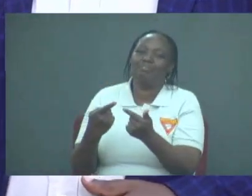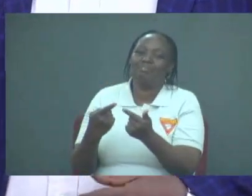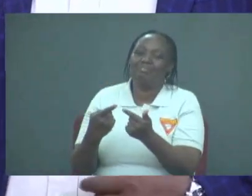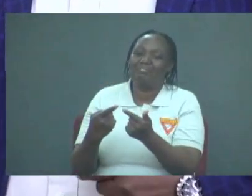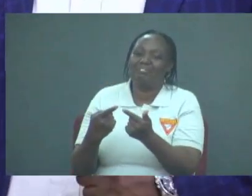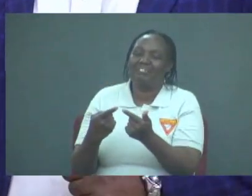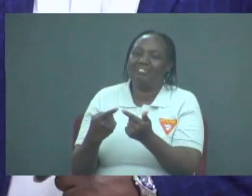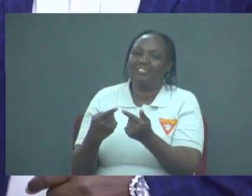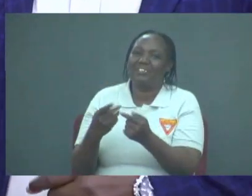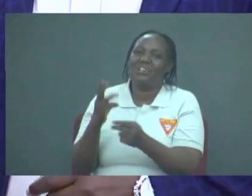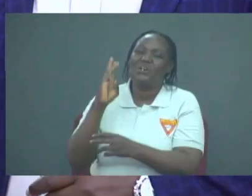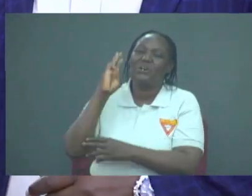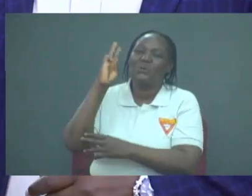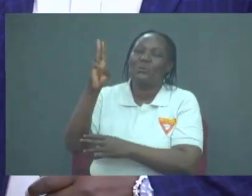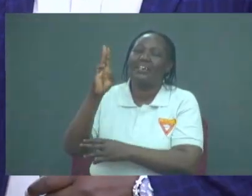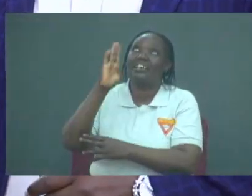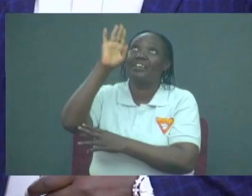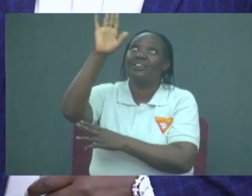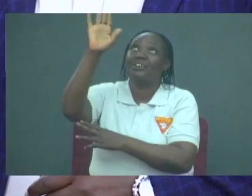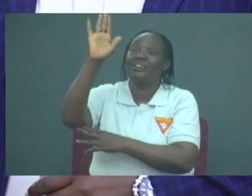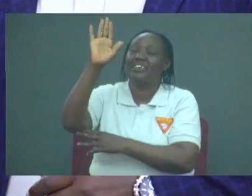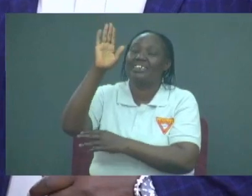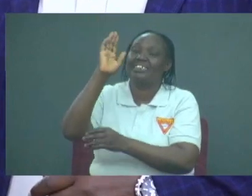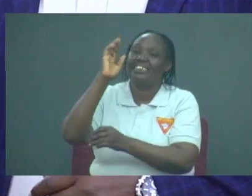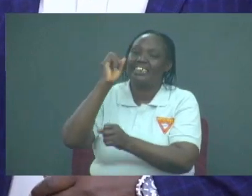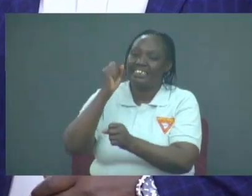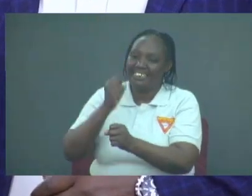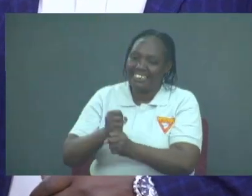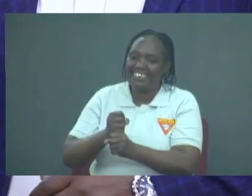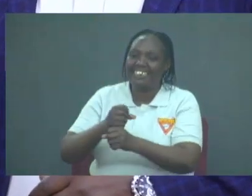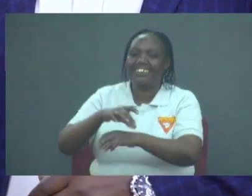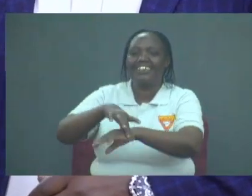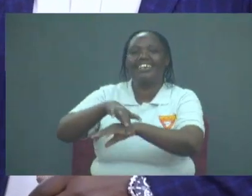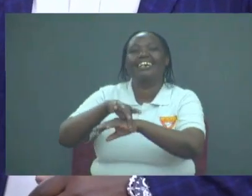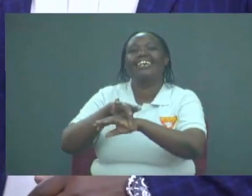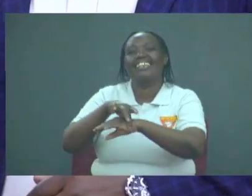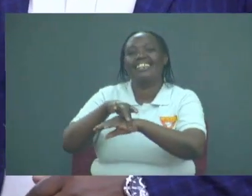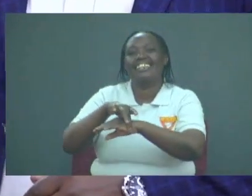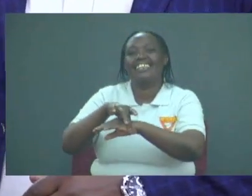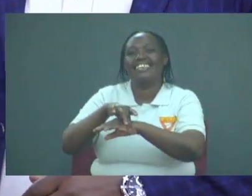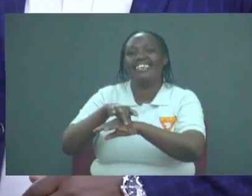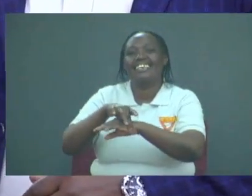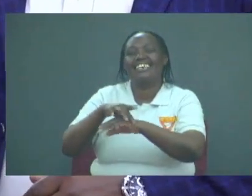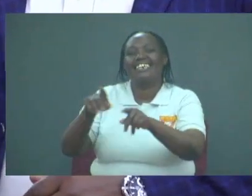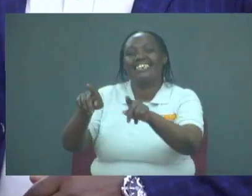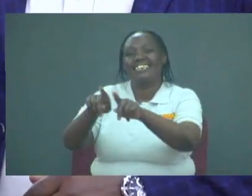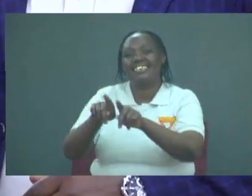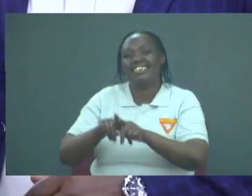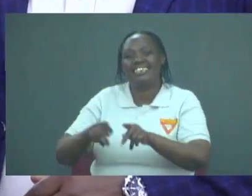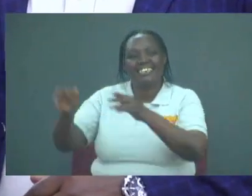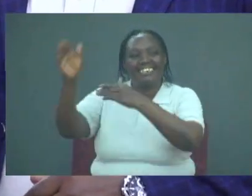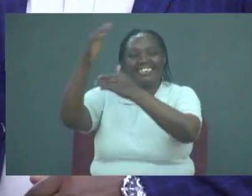Your will be done on earth as it is in heaven.